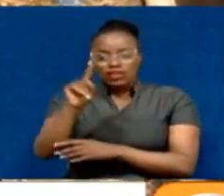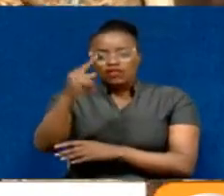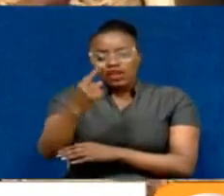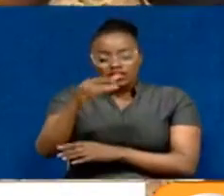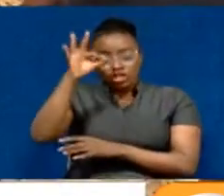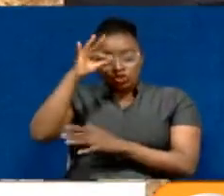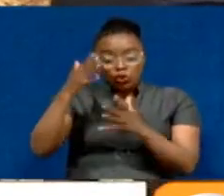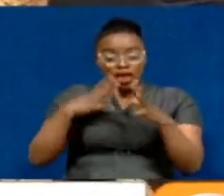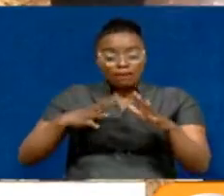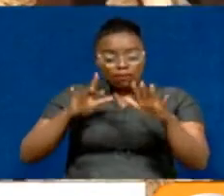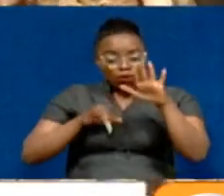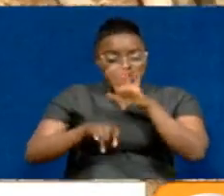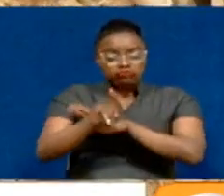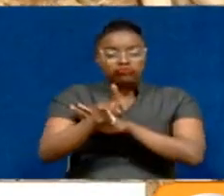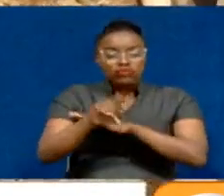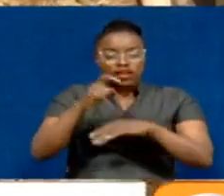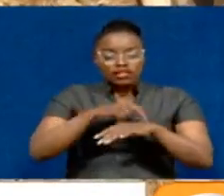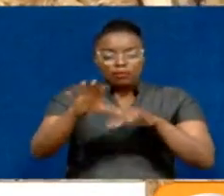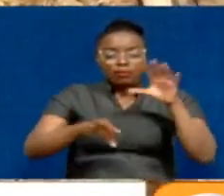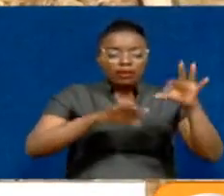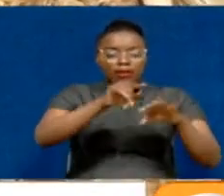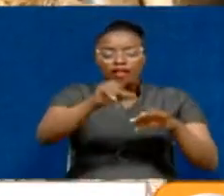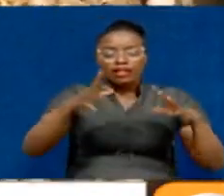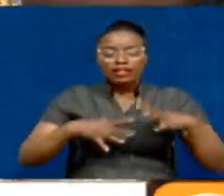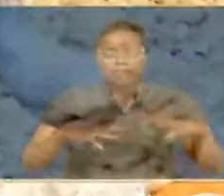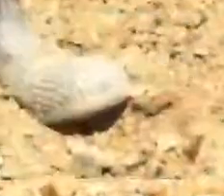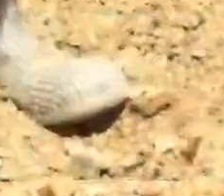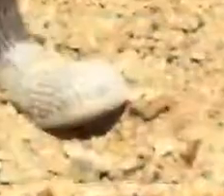Pali watu walikuwa naingililia tukiondoa wale majamaa, wale ma survivors.